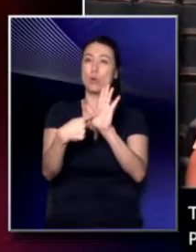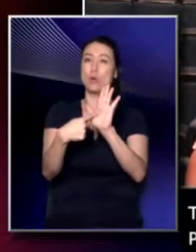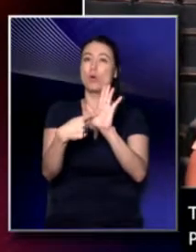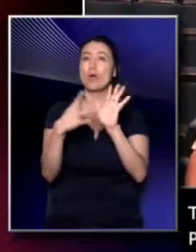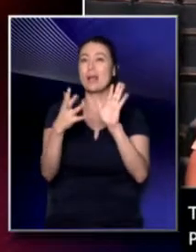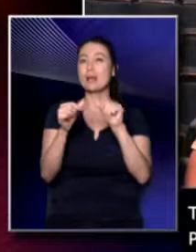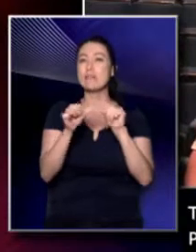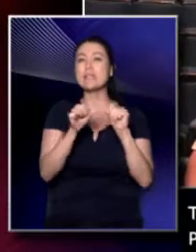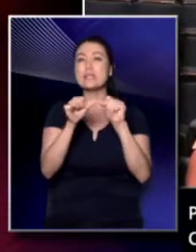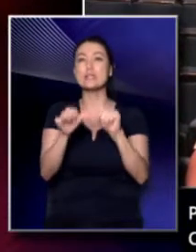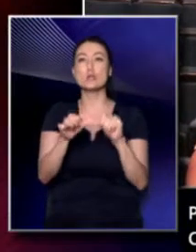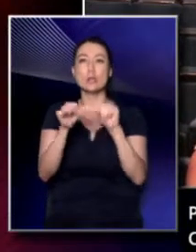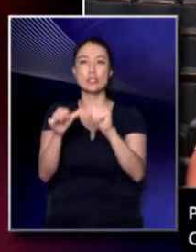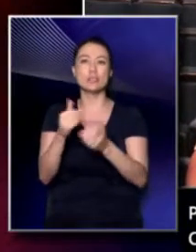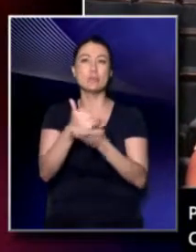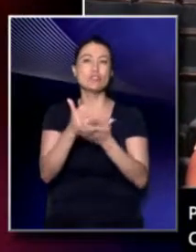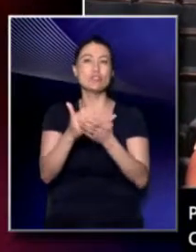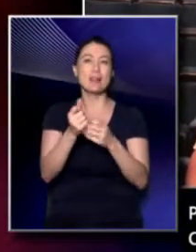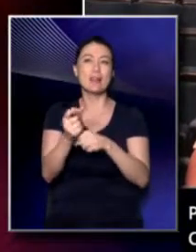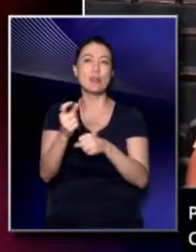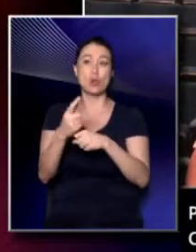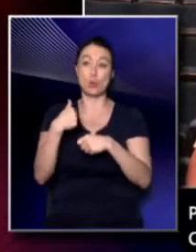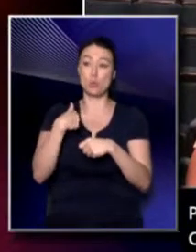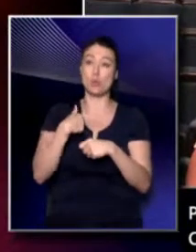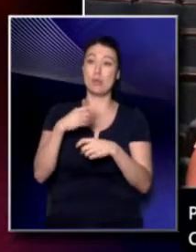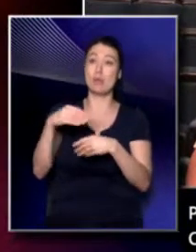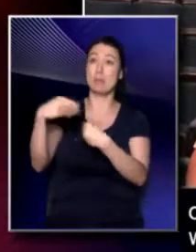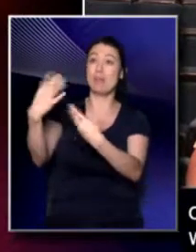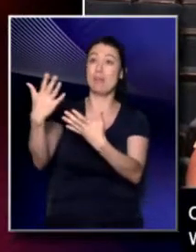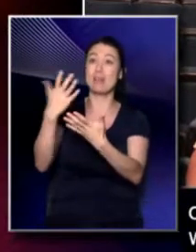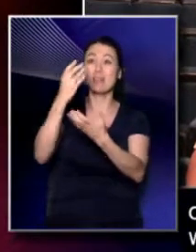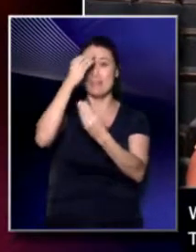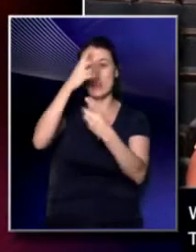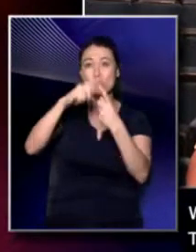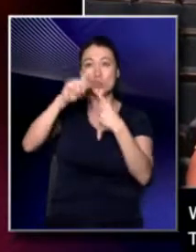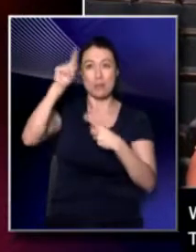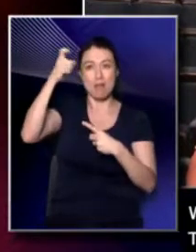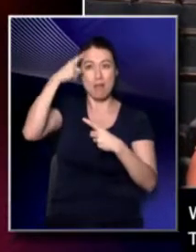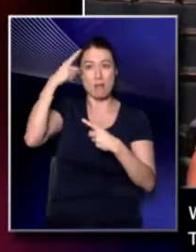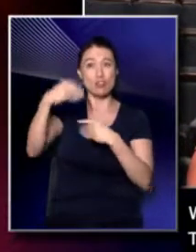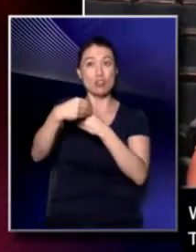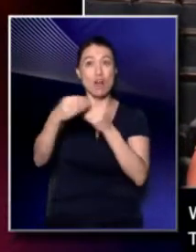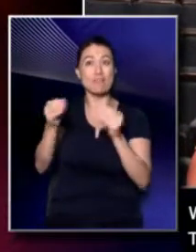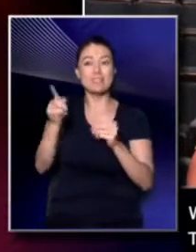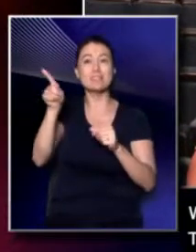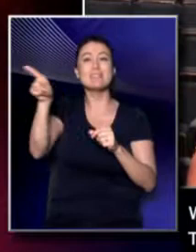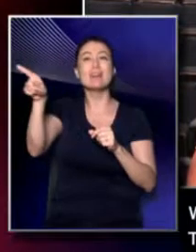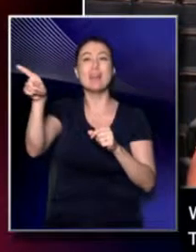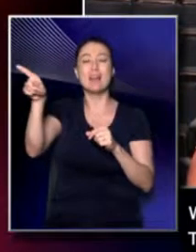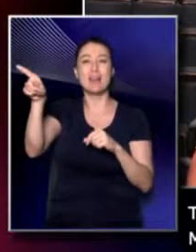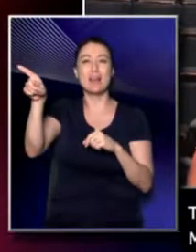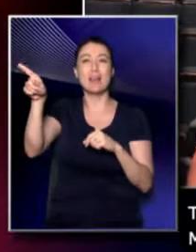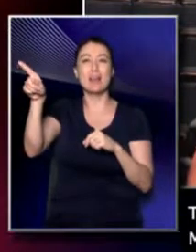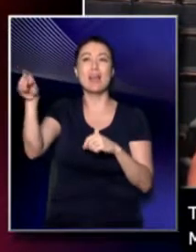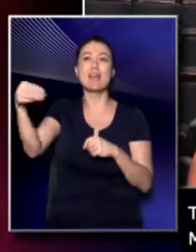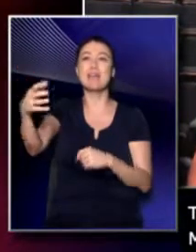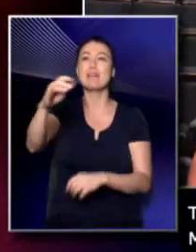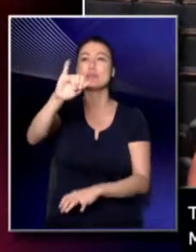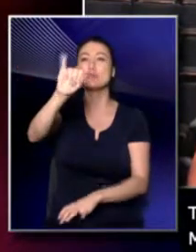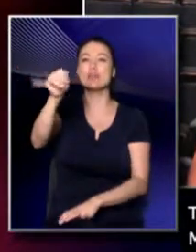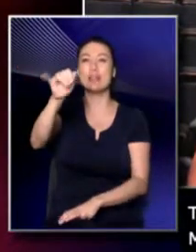budget each year. We provide the information to the governor's office, who then makes it available to the